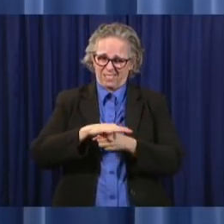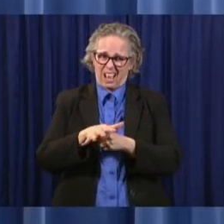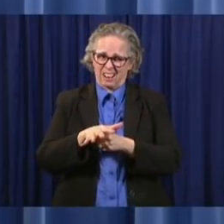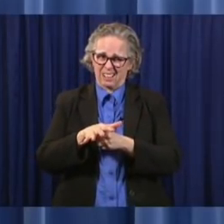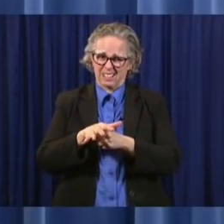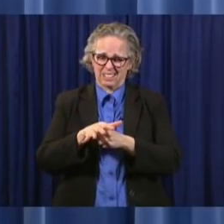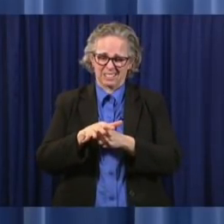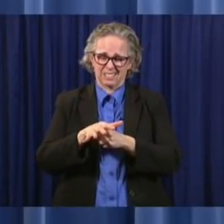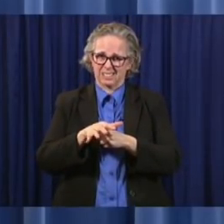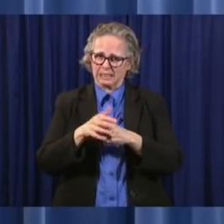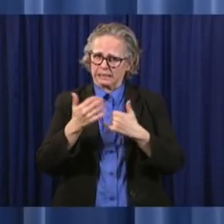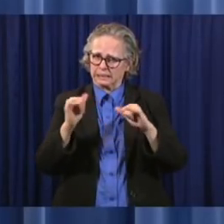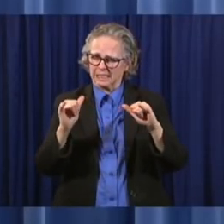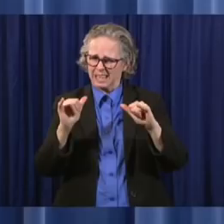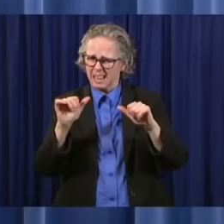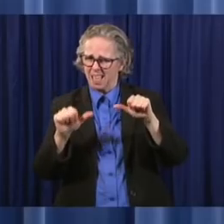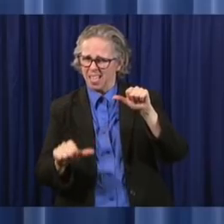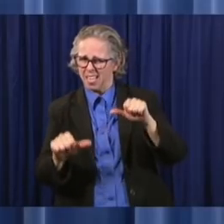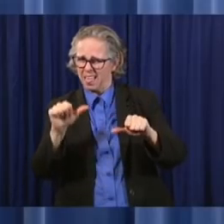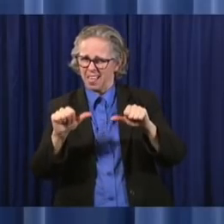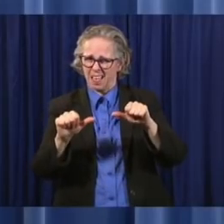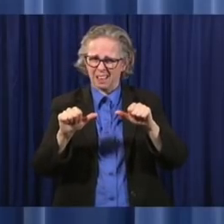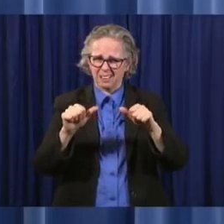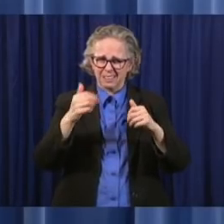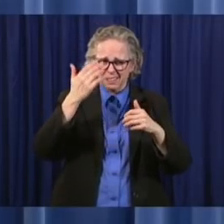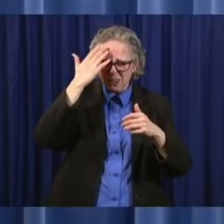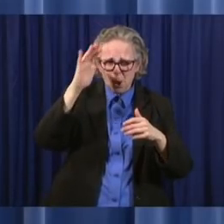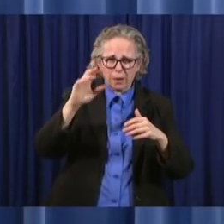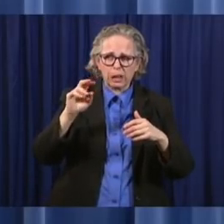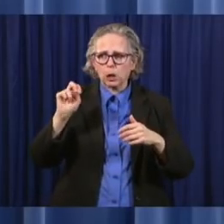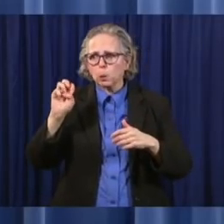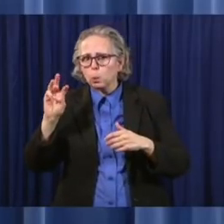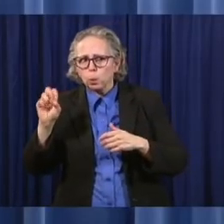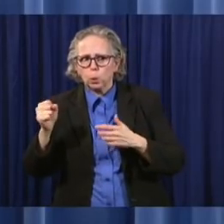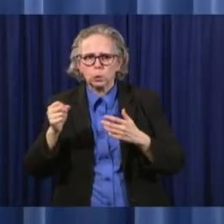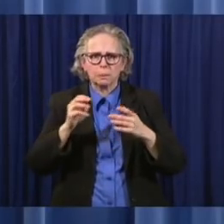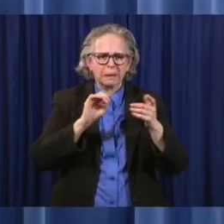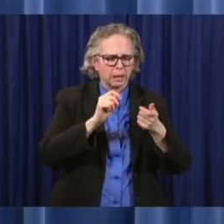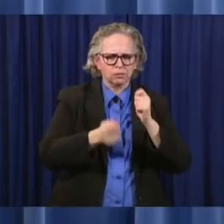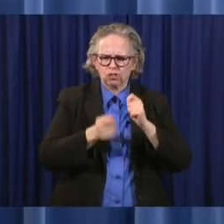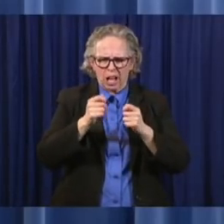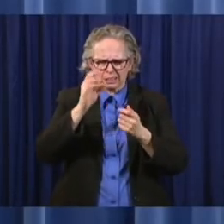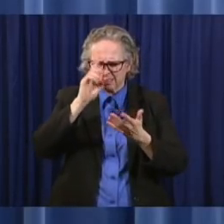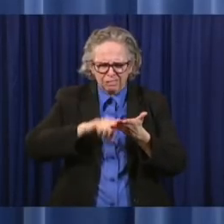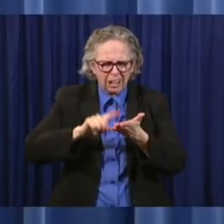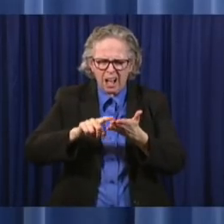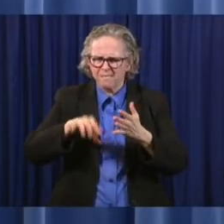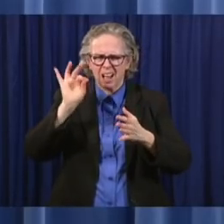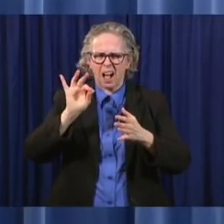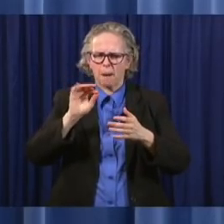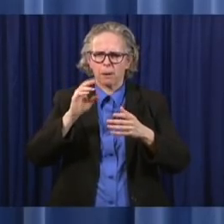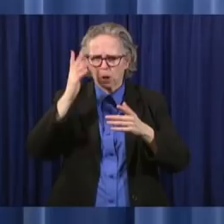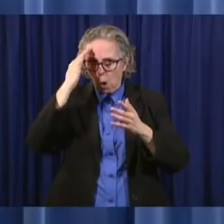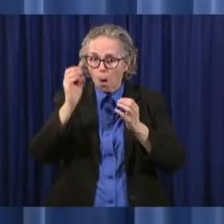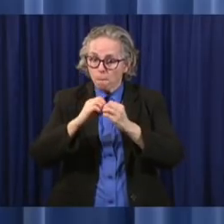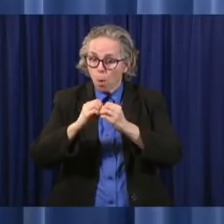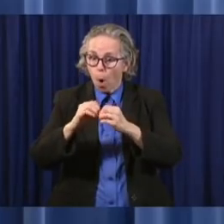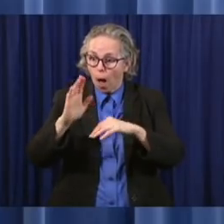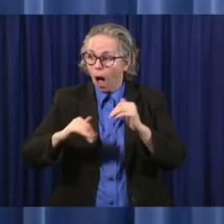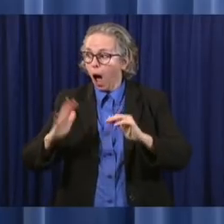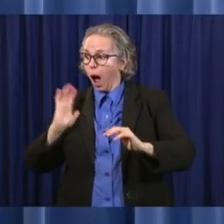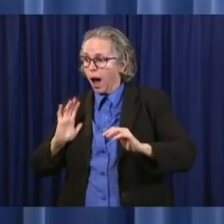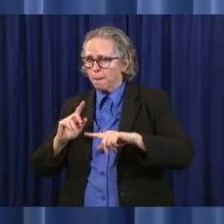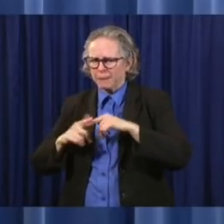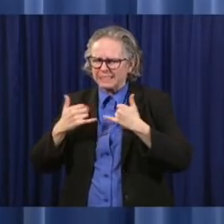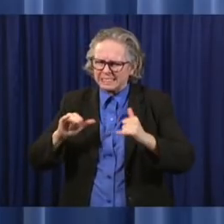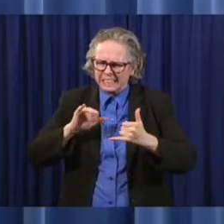that, read about it. This is constantly changing what we know. We know a lot more today than we knew before when it started, but we